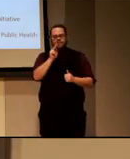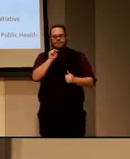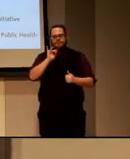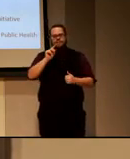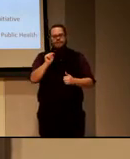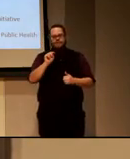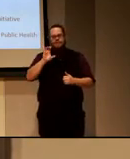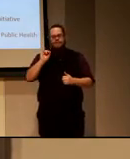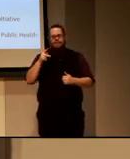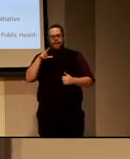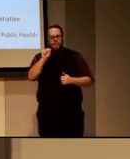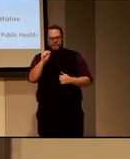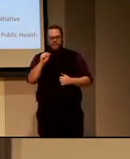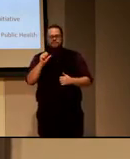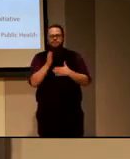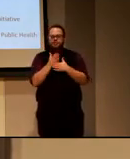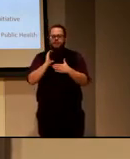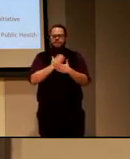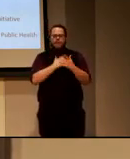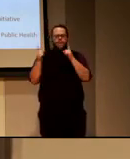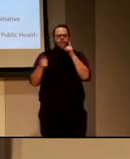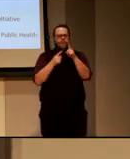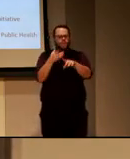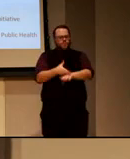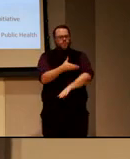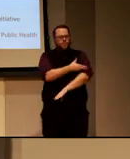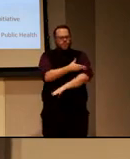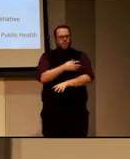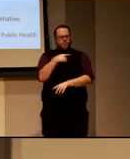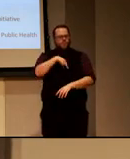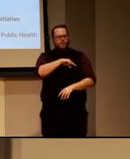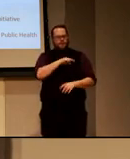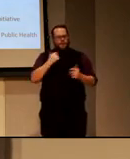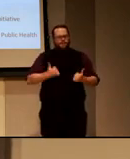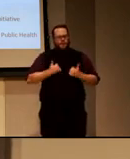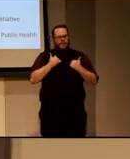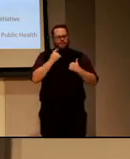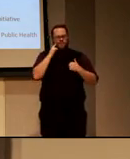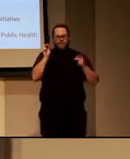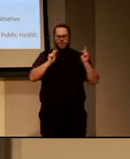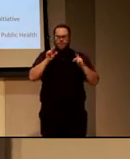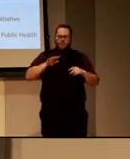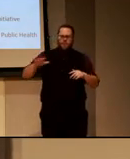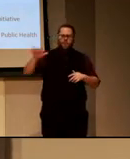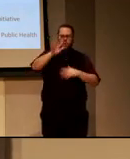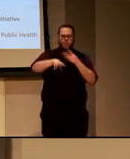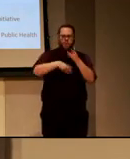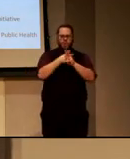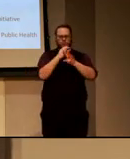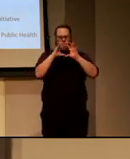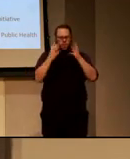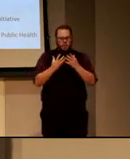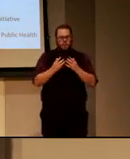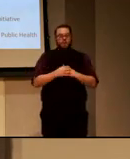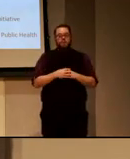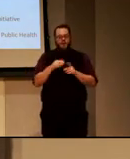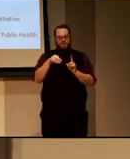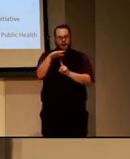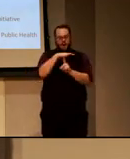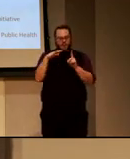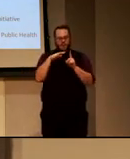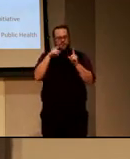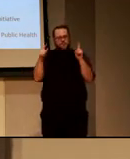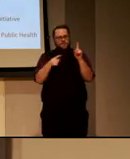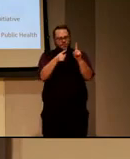shares our goal of improving the quality of life for people around the world, with the UO Environment Initiative, which shares our commitment to